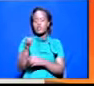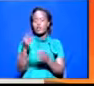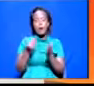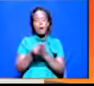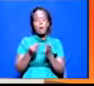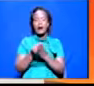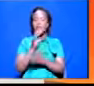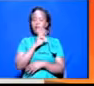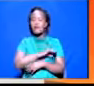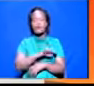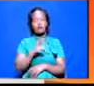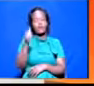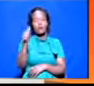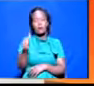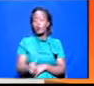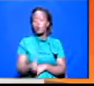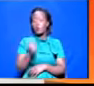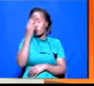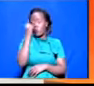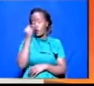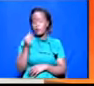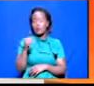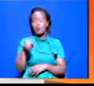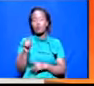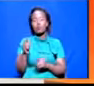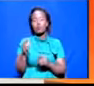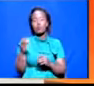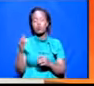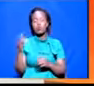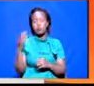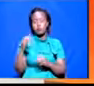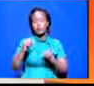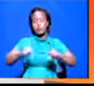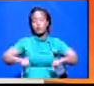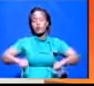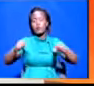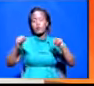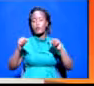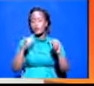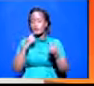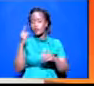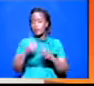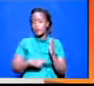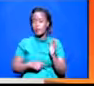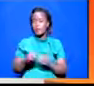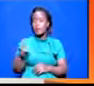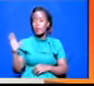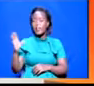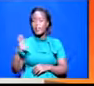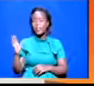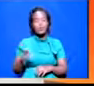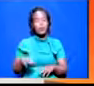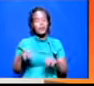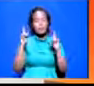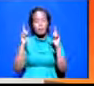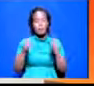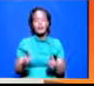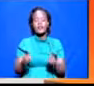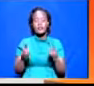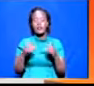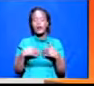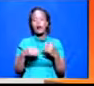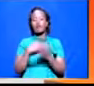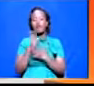as a mortgage down payment. COP head of property, Patrick Macharia, says customers must meet the conditions set to